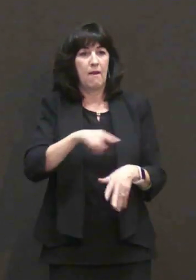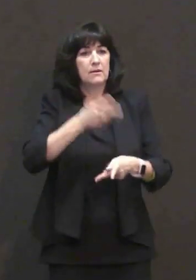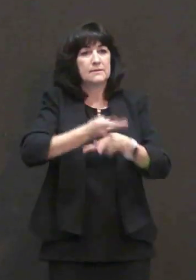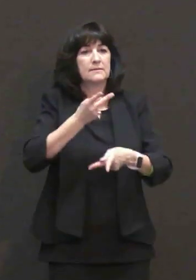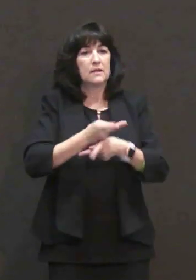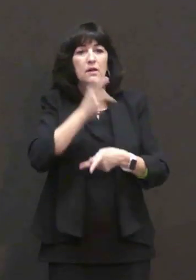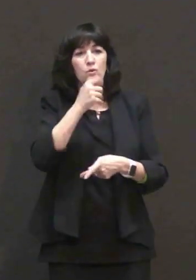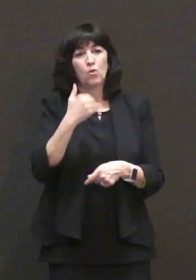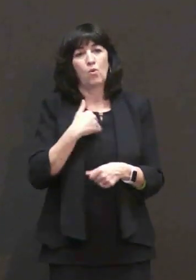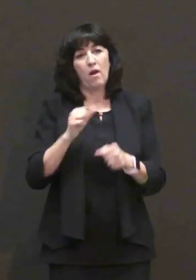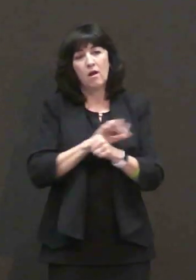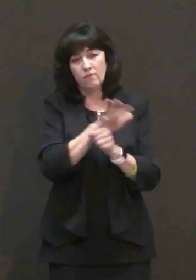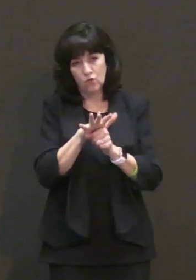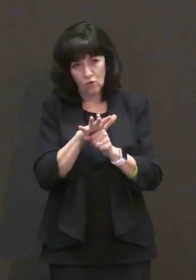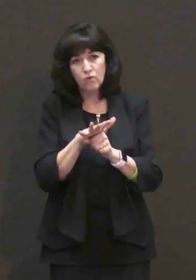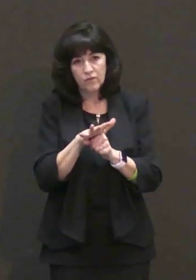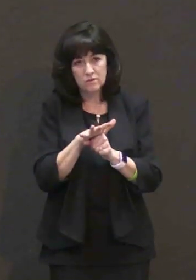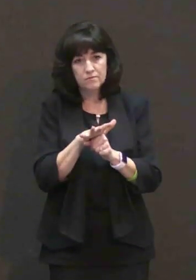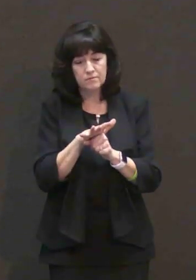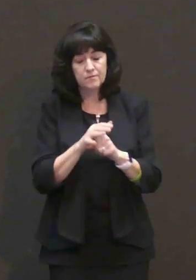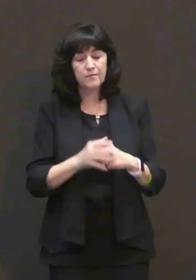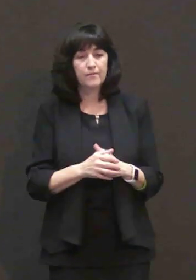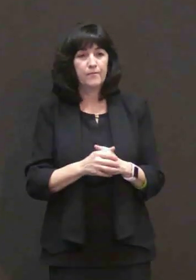they need, and not so much to move